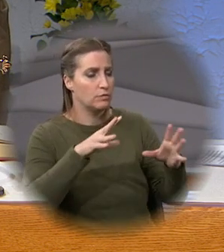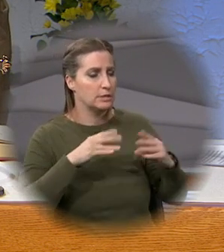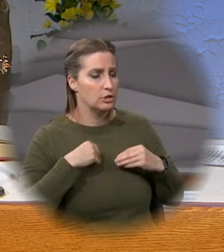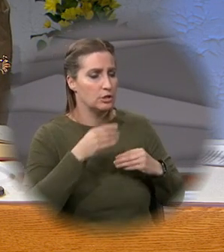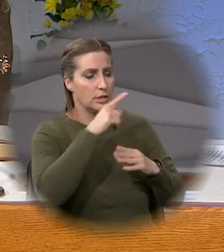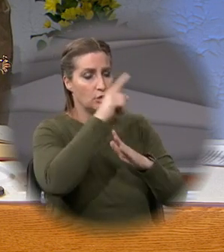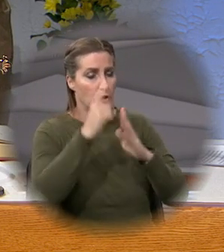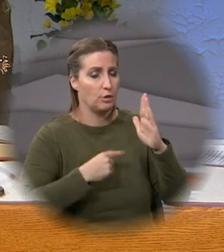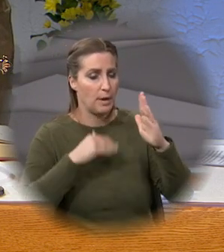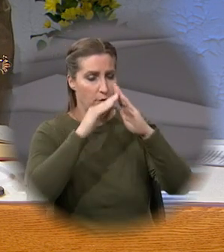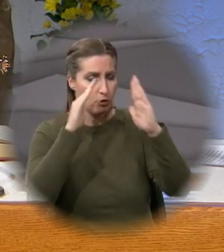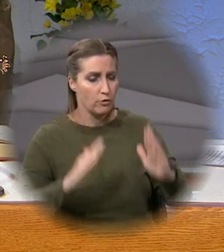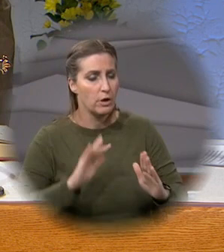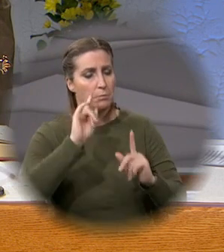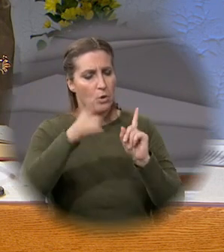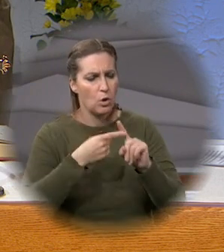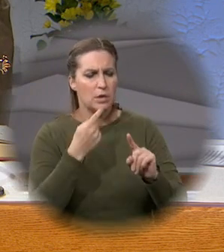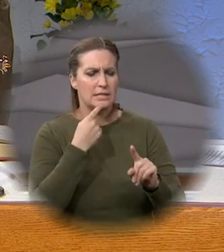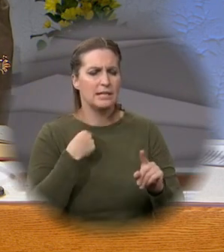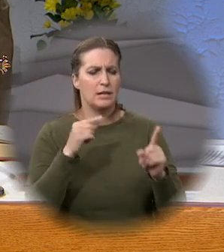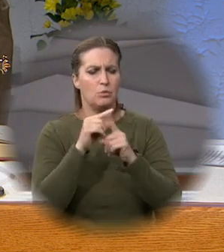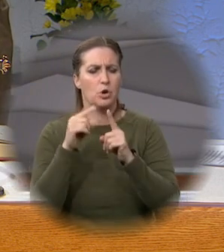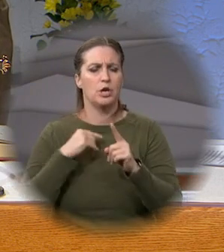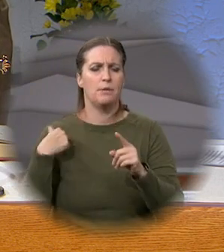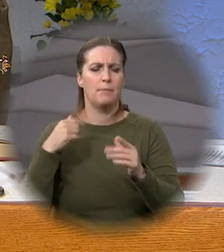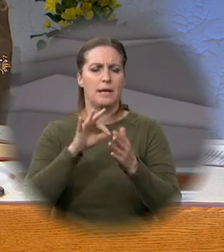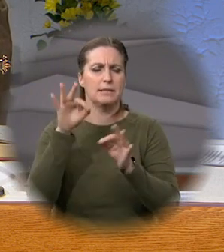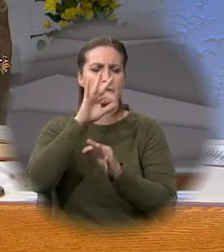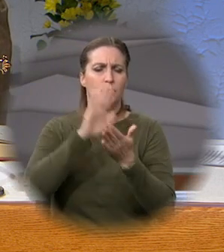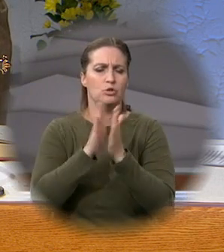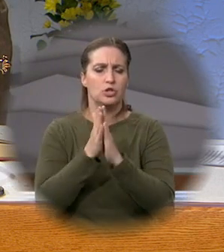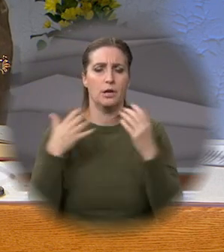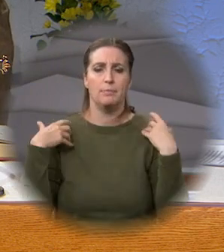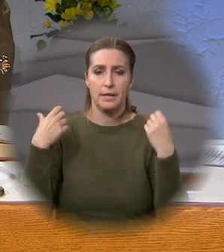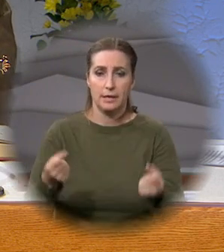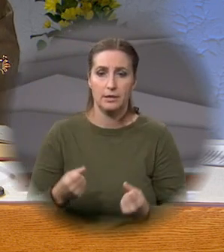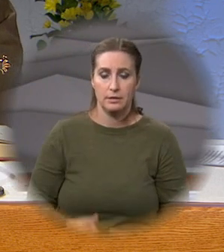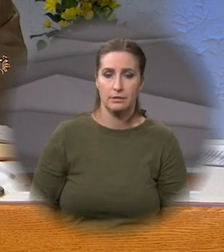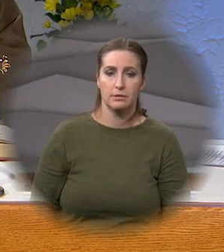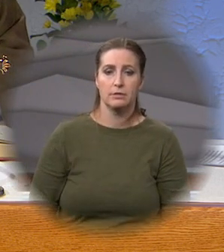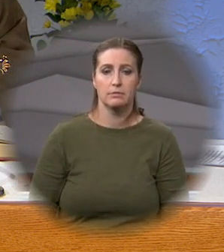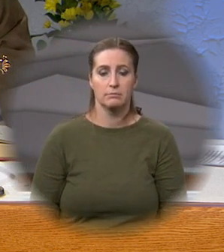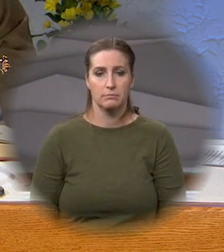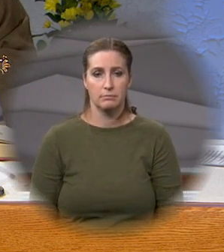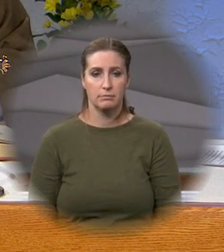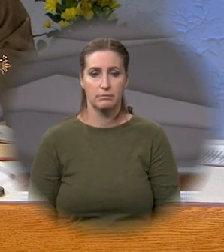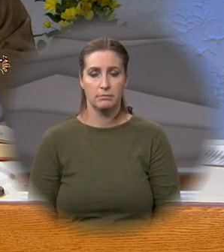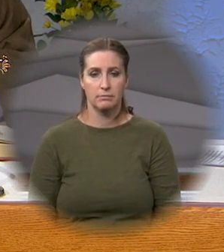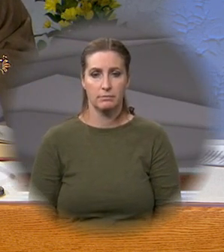worthy that you should enter under my roof, but only say the word, and my soul shall be healed.